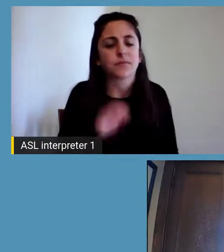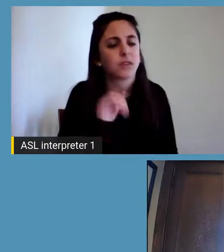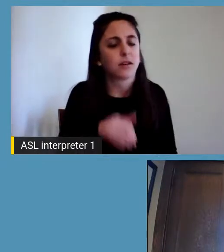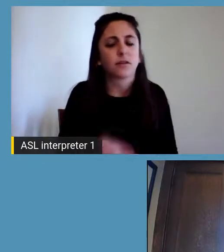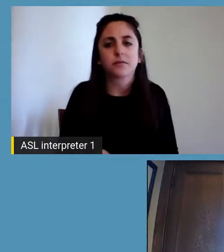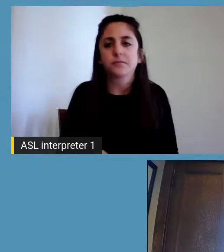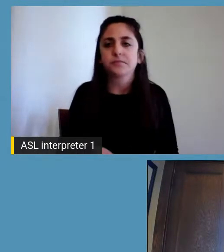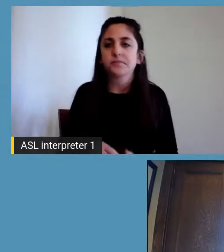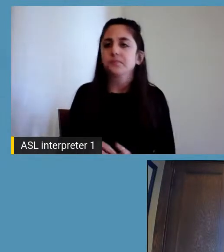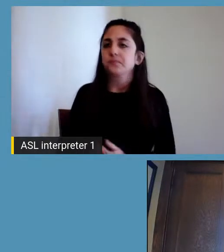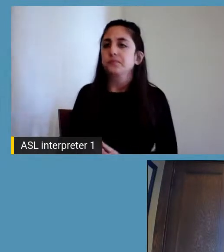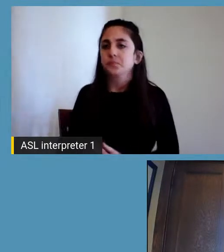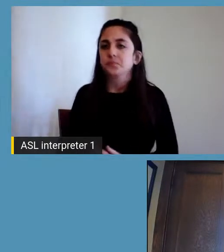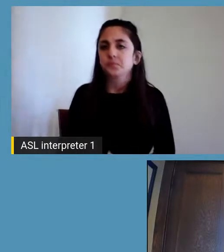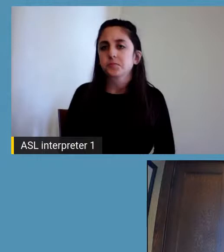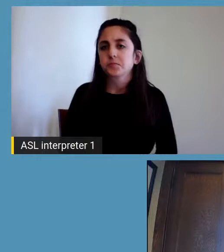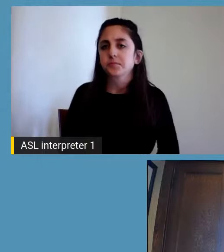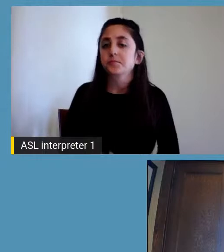particular?